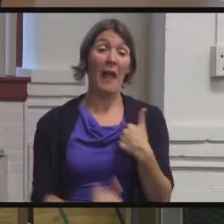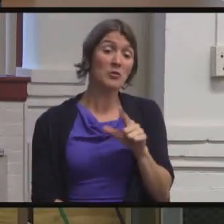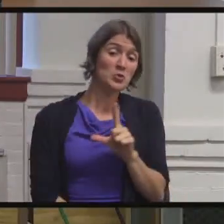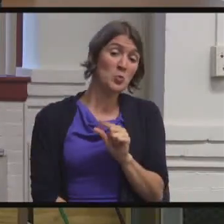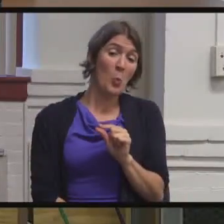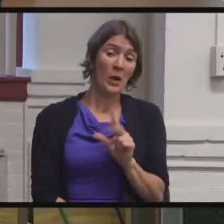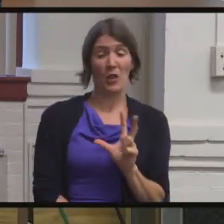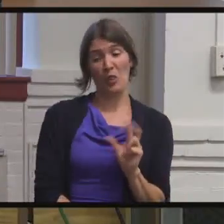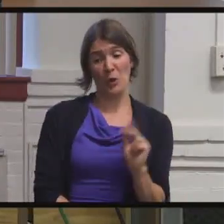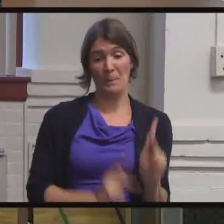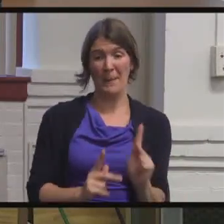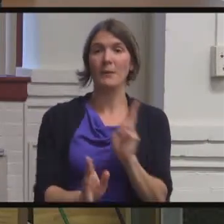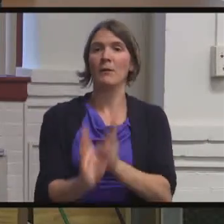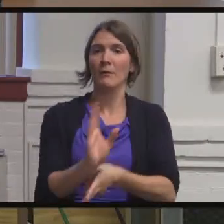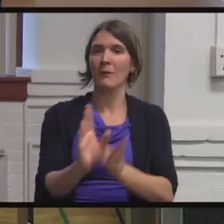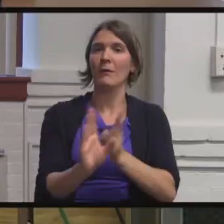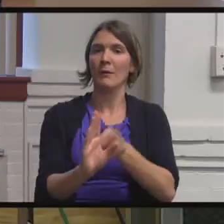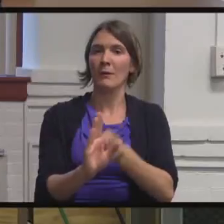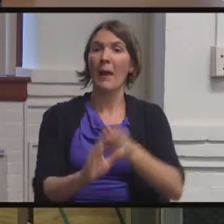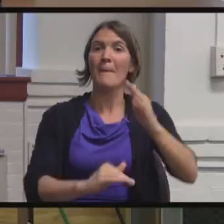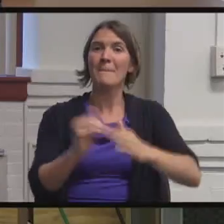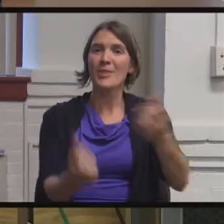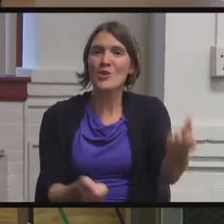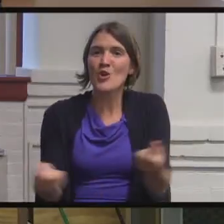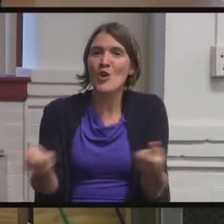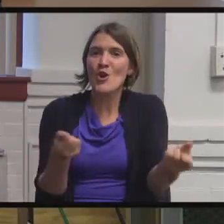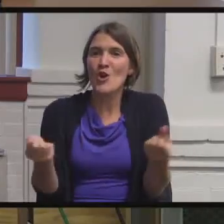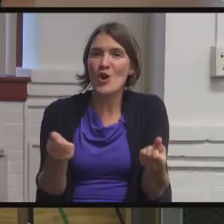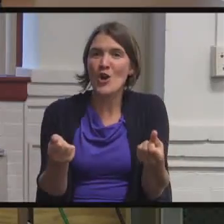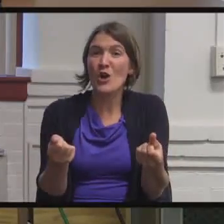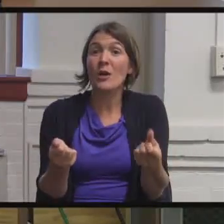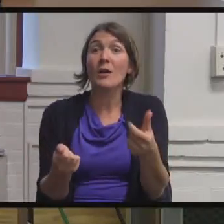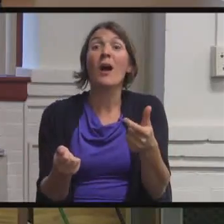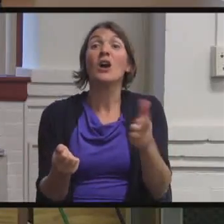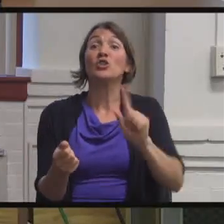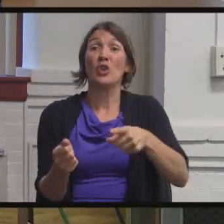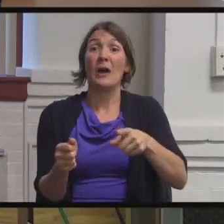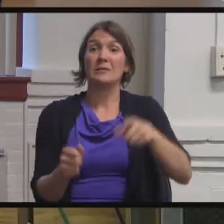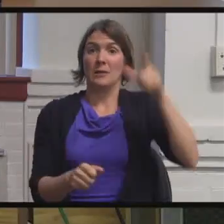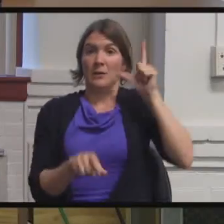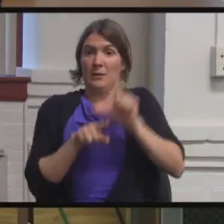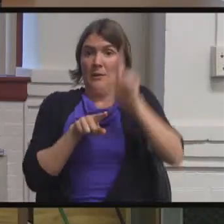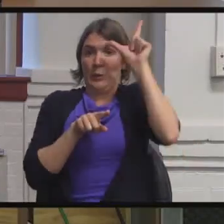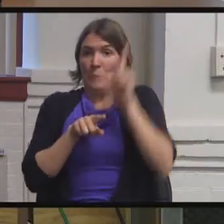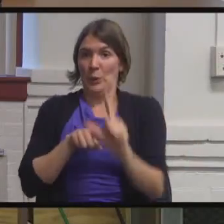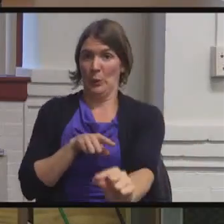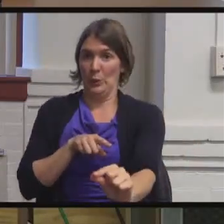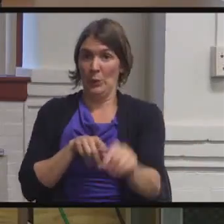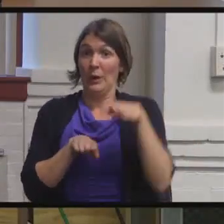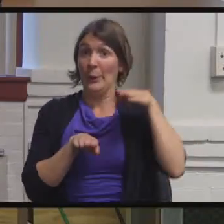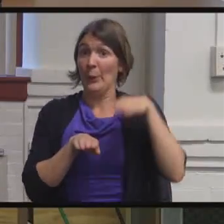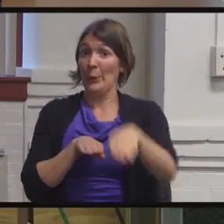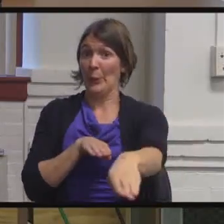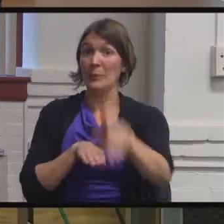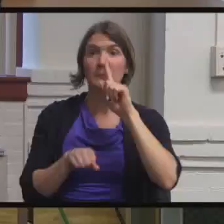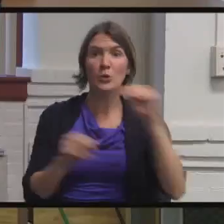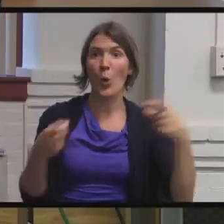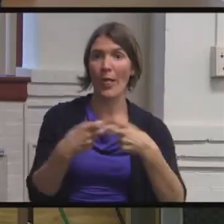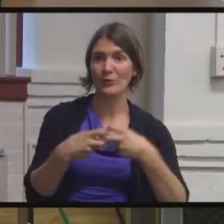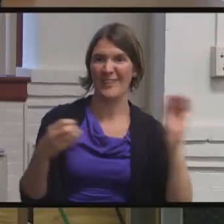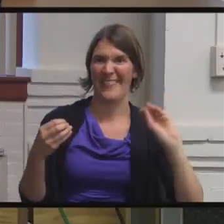20 and 30 people who participate building cars. They're gravity powered, usually recycled, and they drive